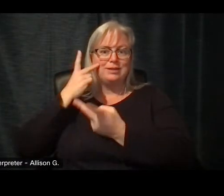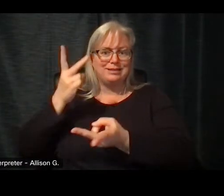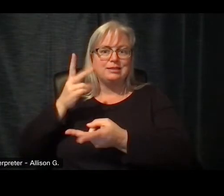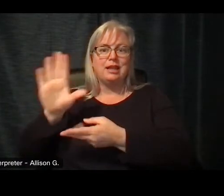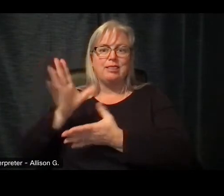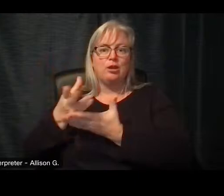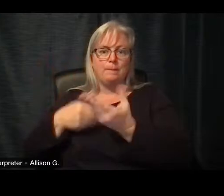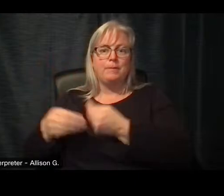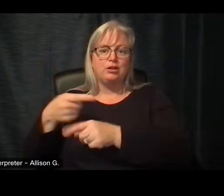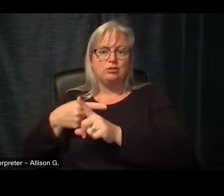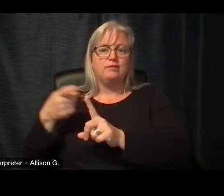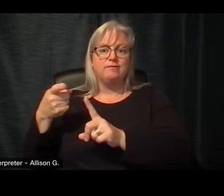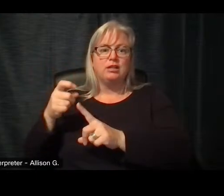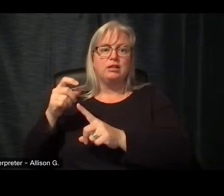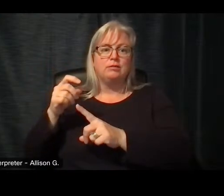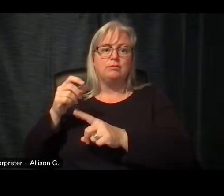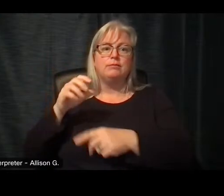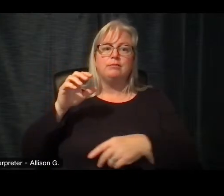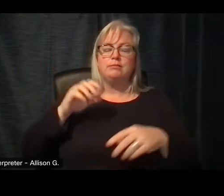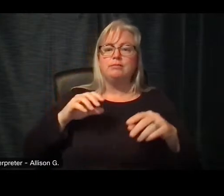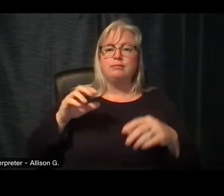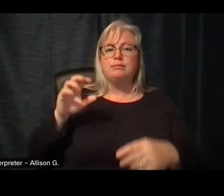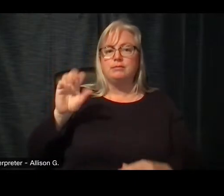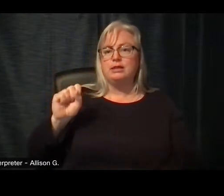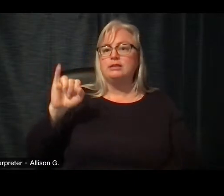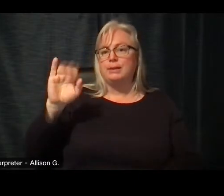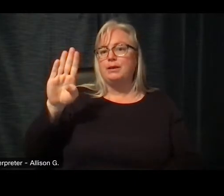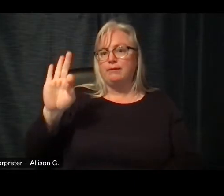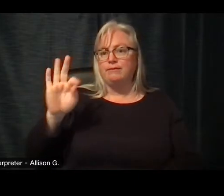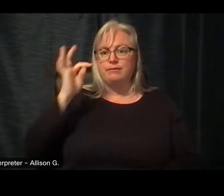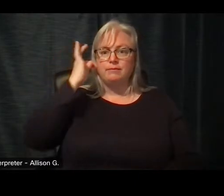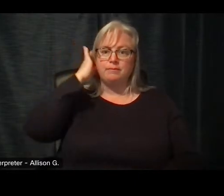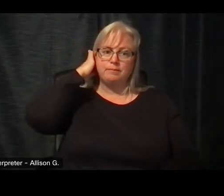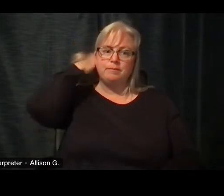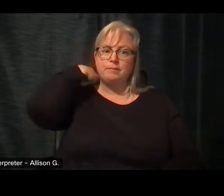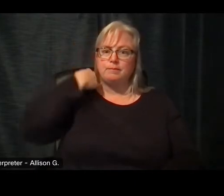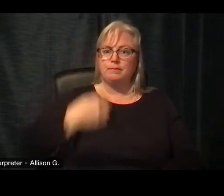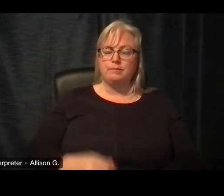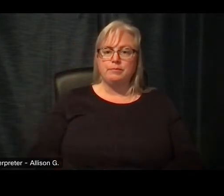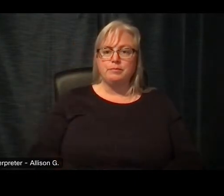budget is from State Institution Building Fund.